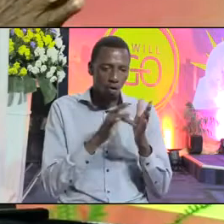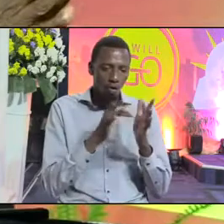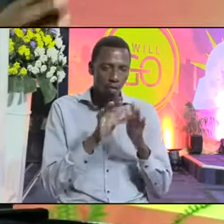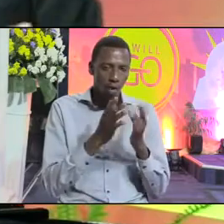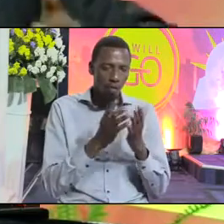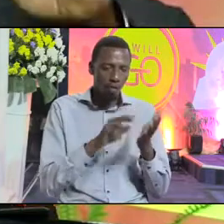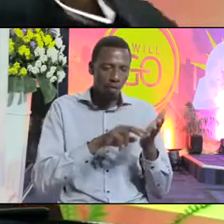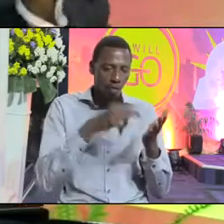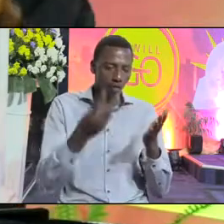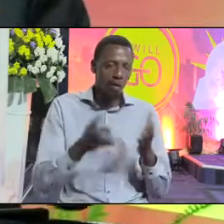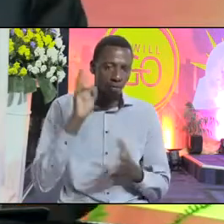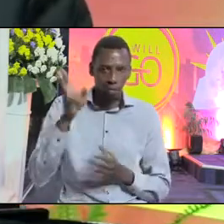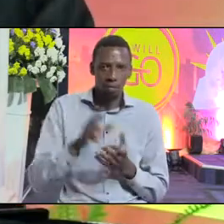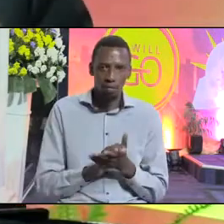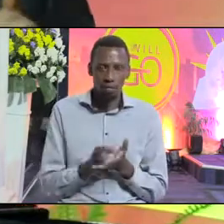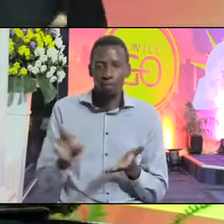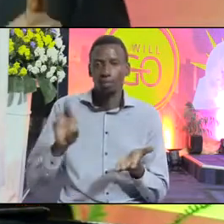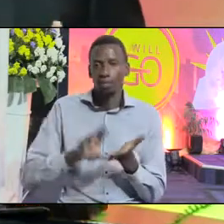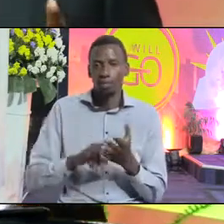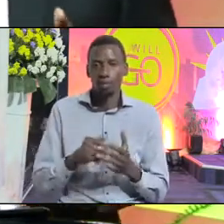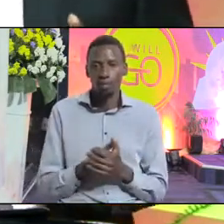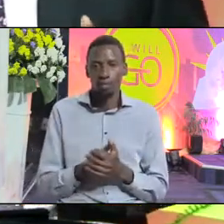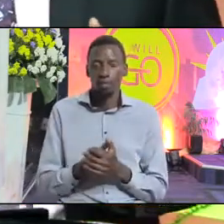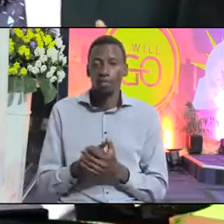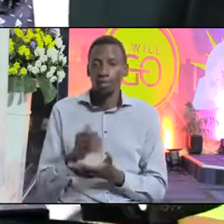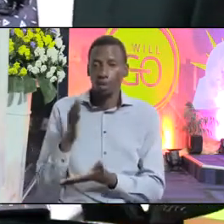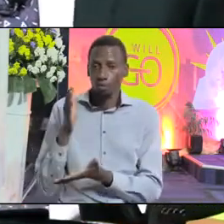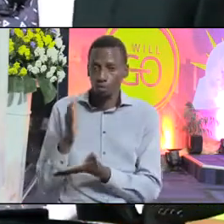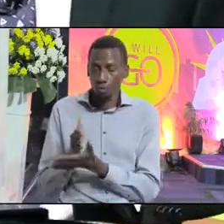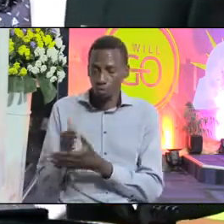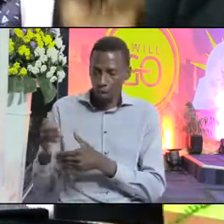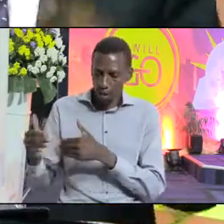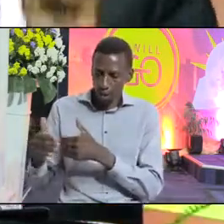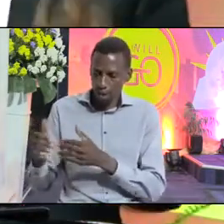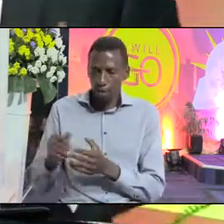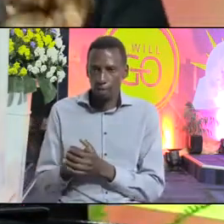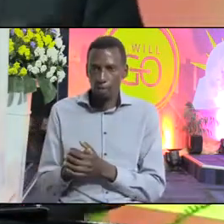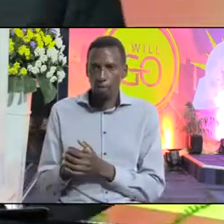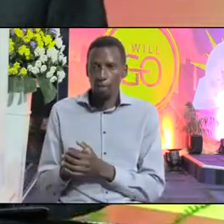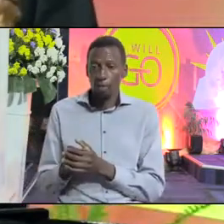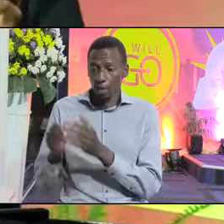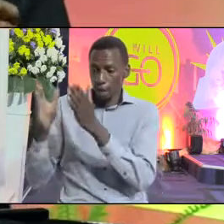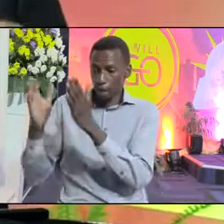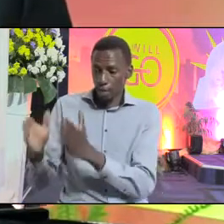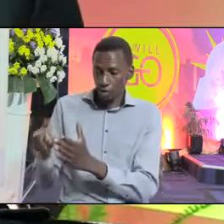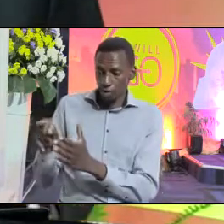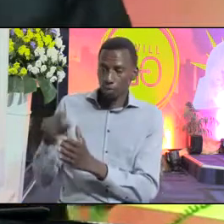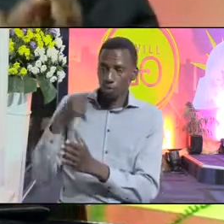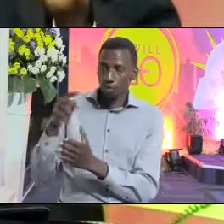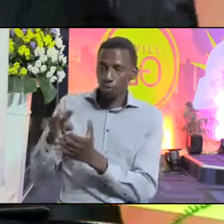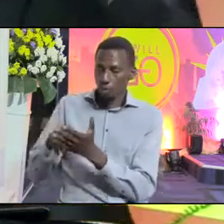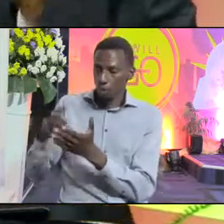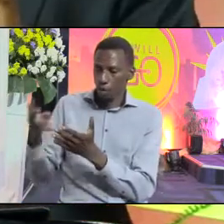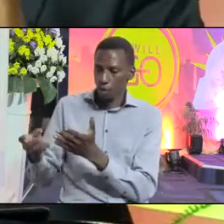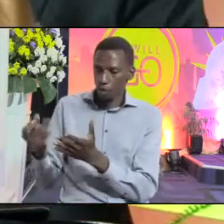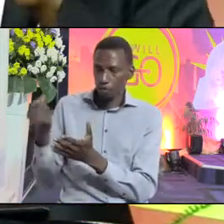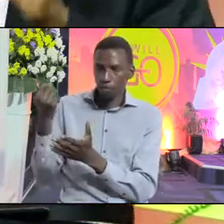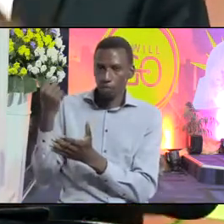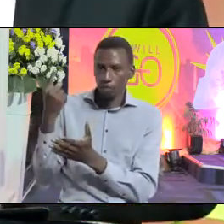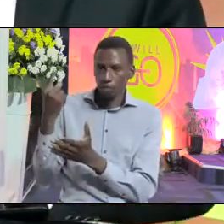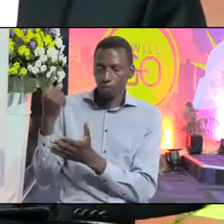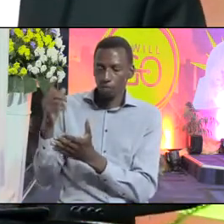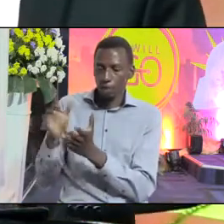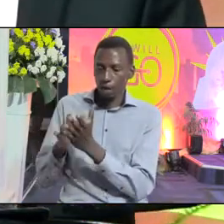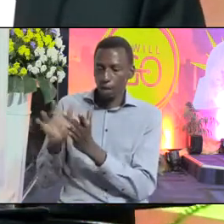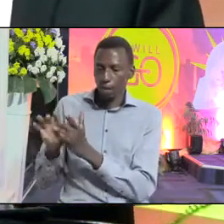again. It is nearly true that one who failed to understand the book